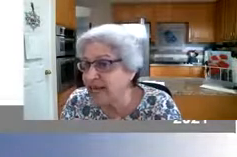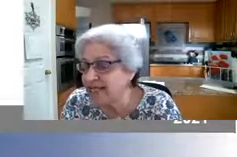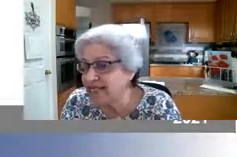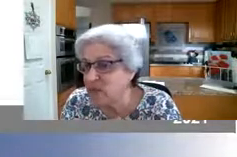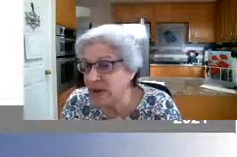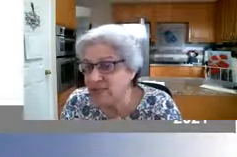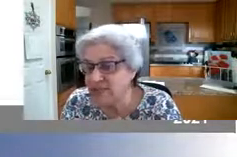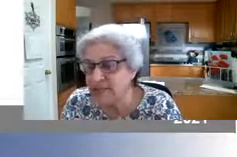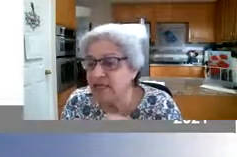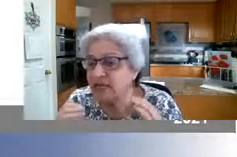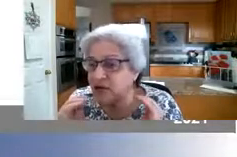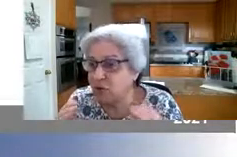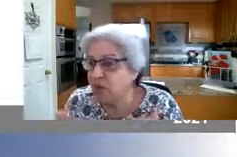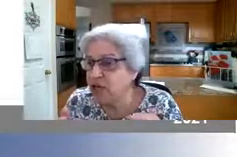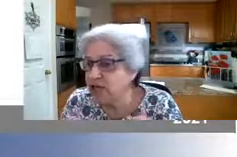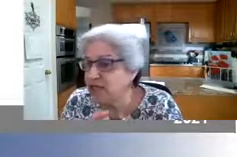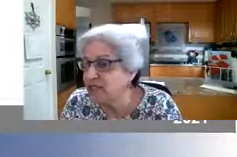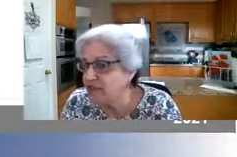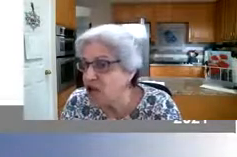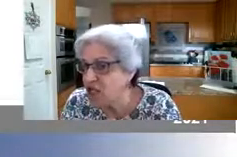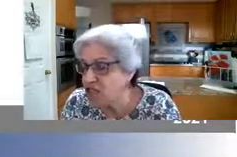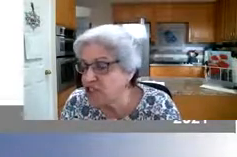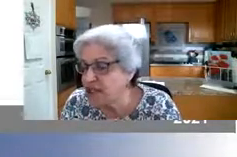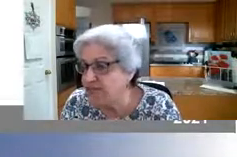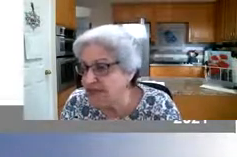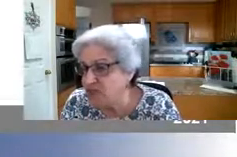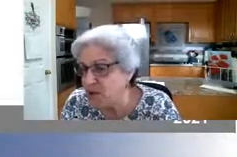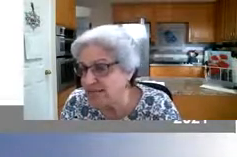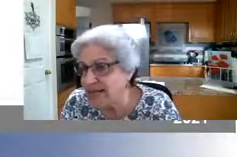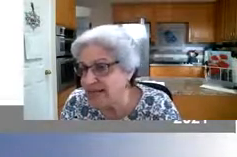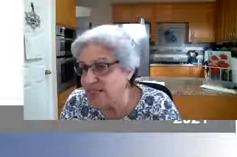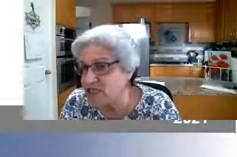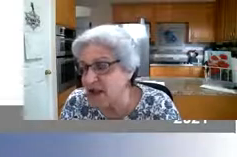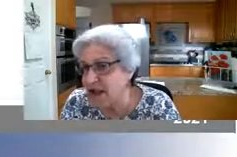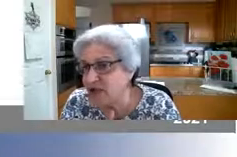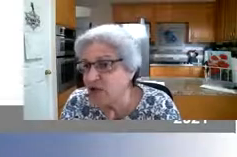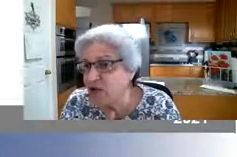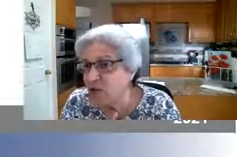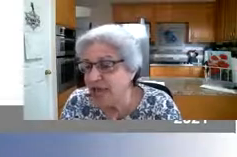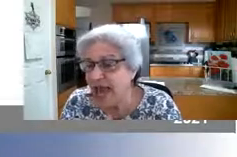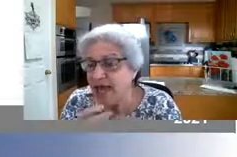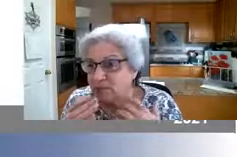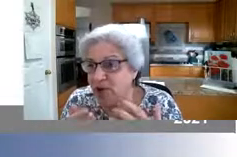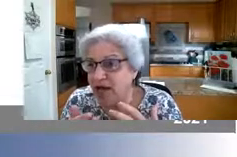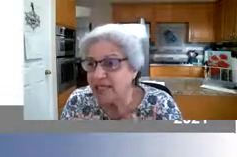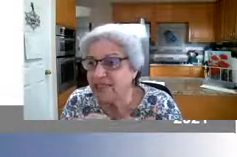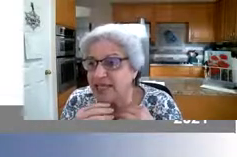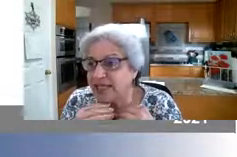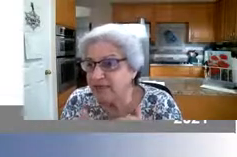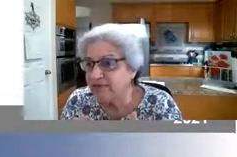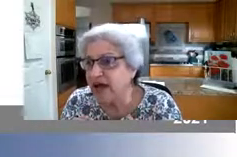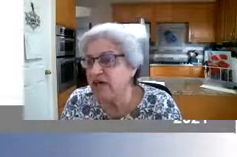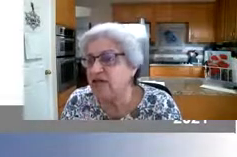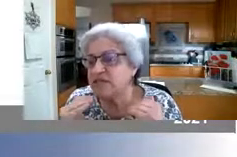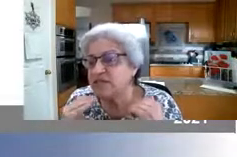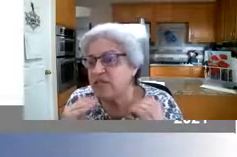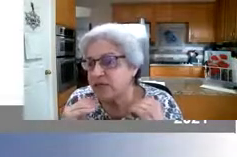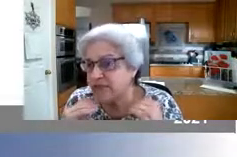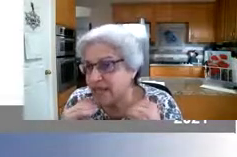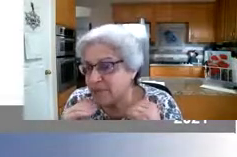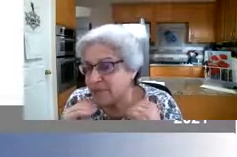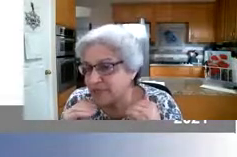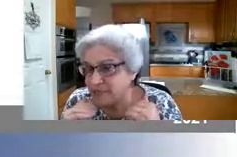that genetic sequence, we could launch a phase one vaccine trial. We had a product in the